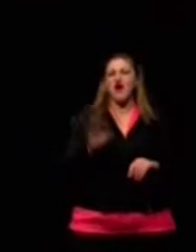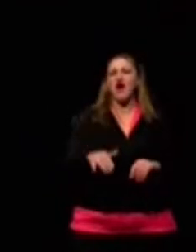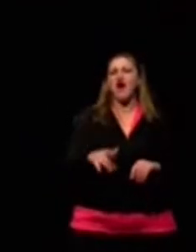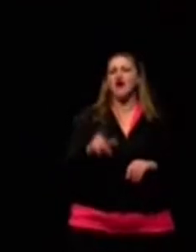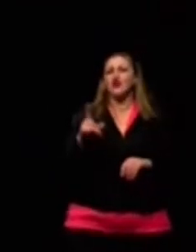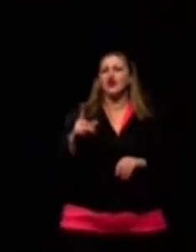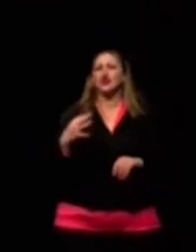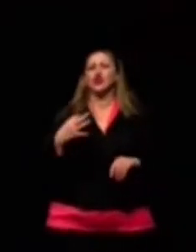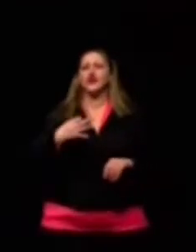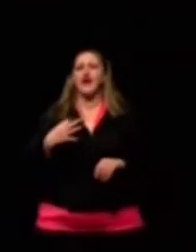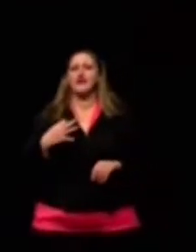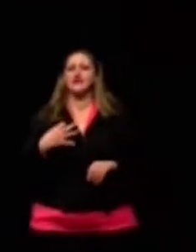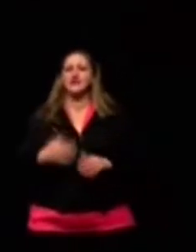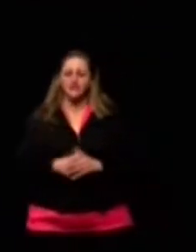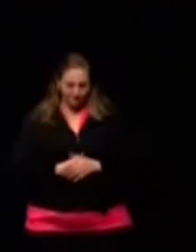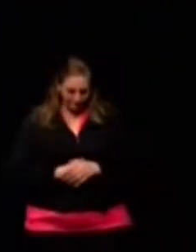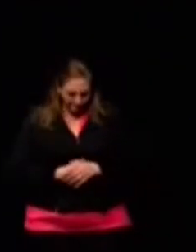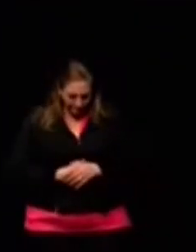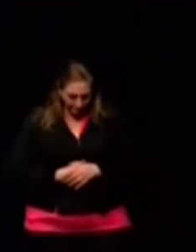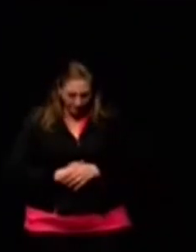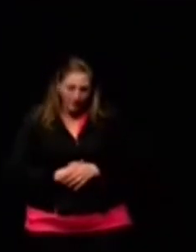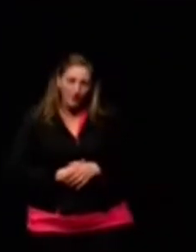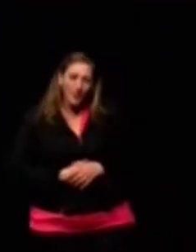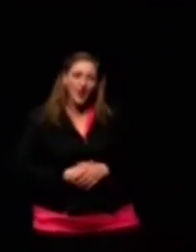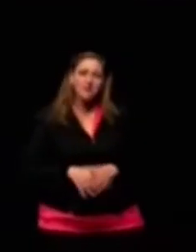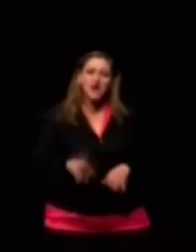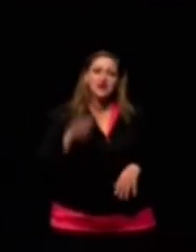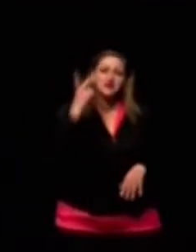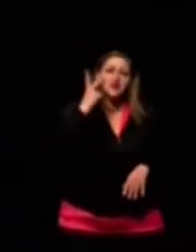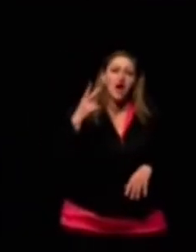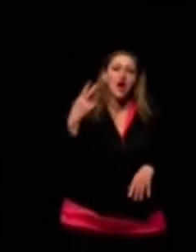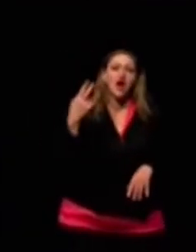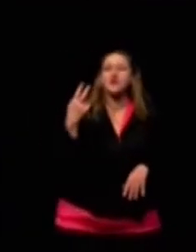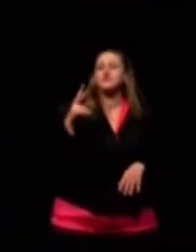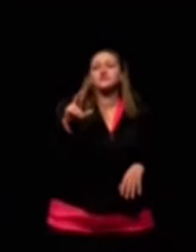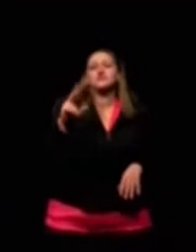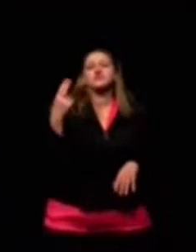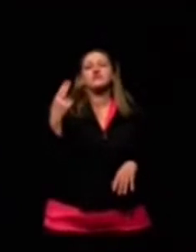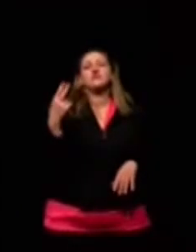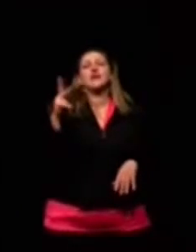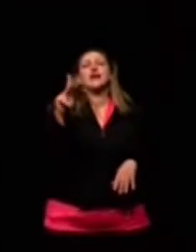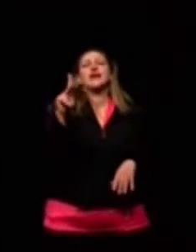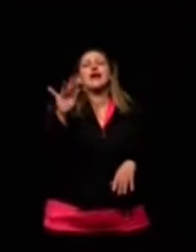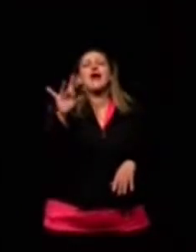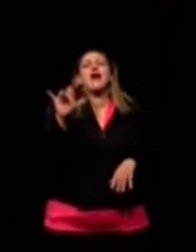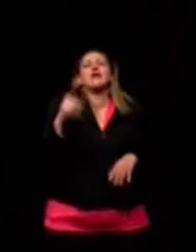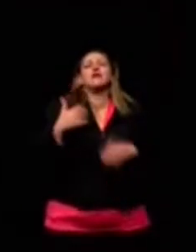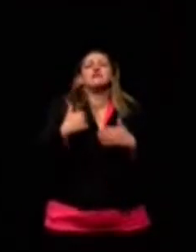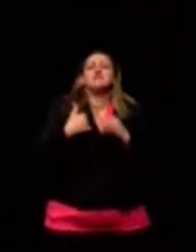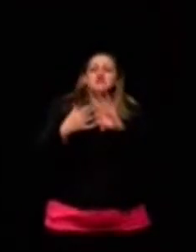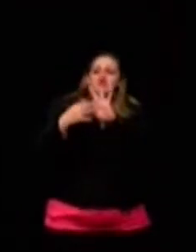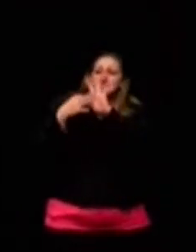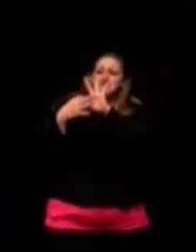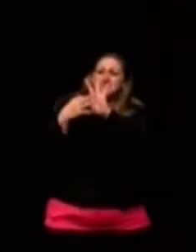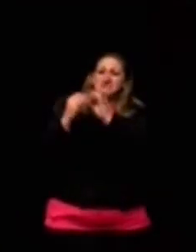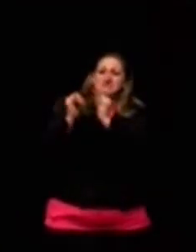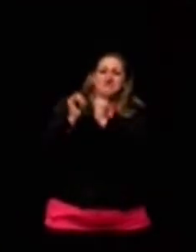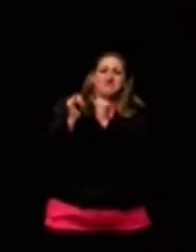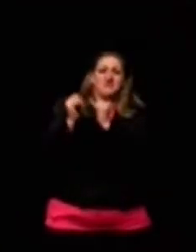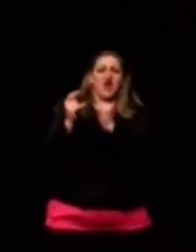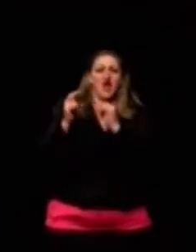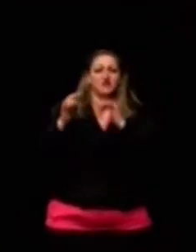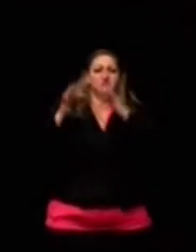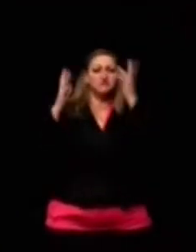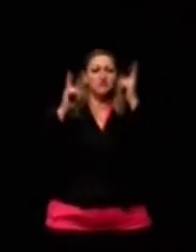her candidacy, but I saw in Kathy a kindred spirit and a rising star. We